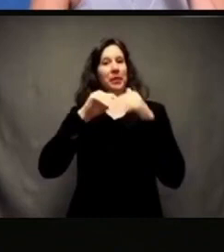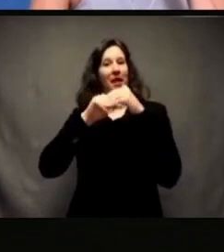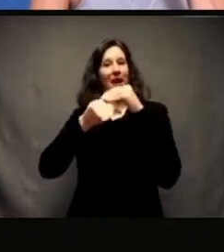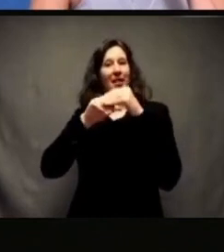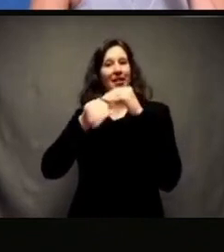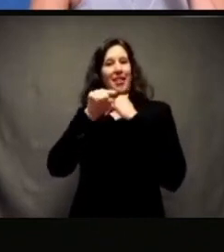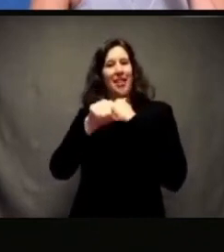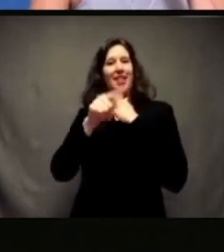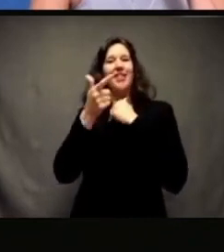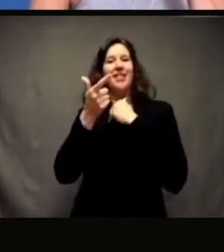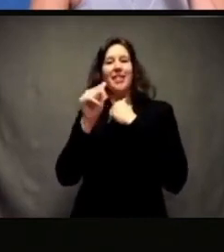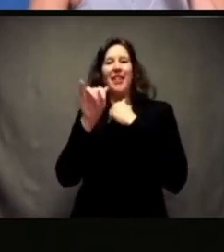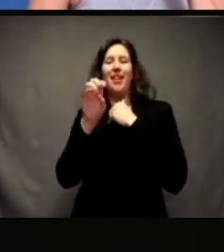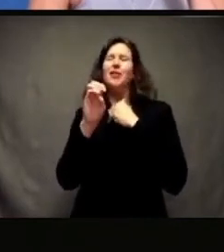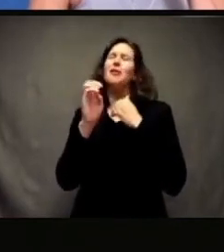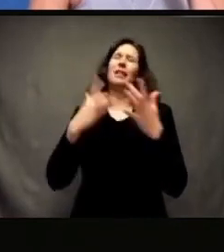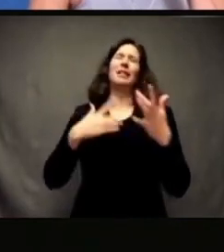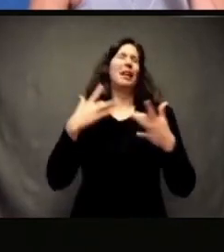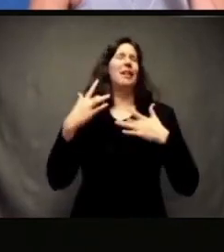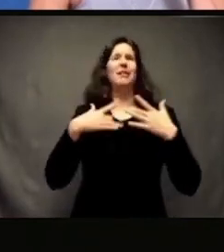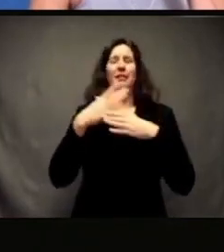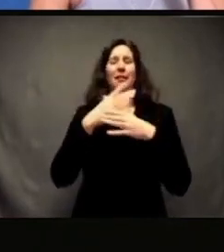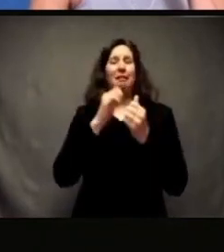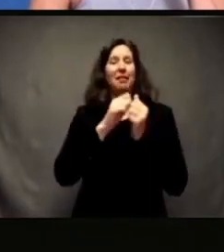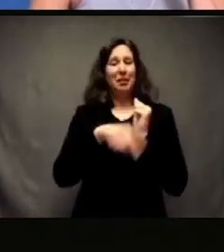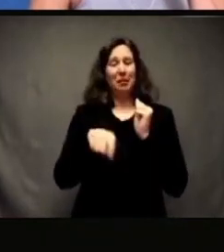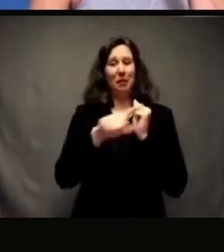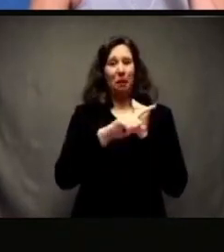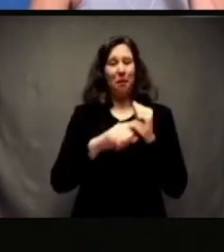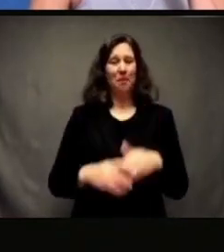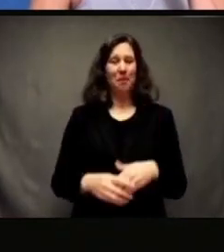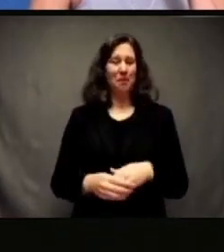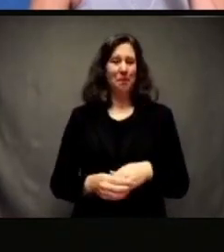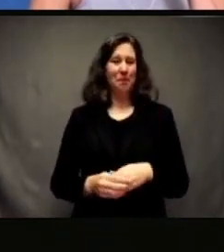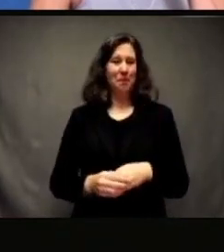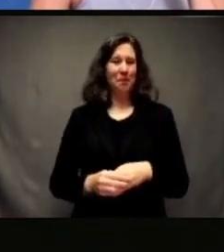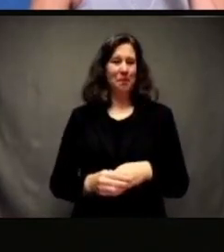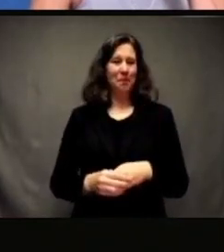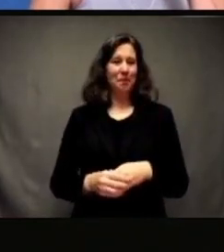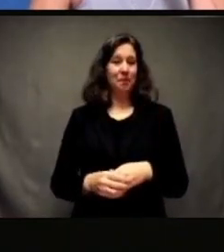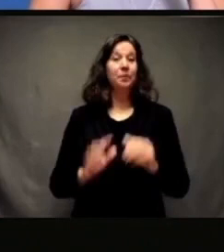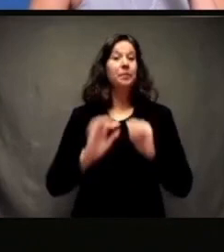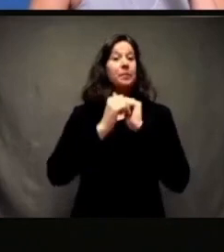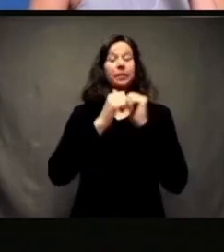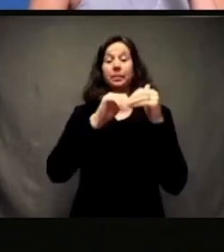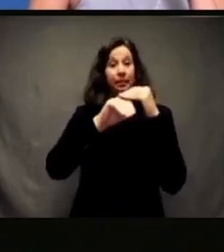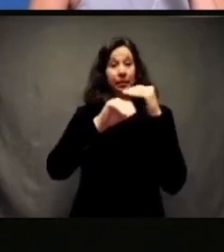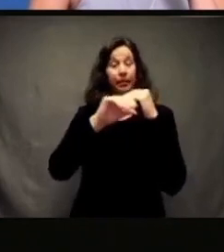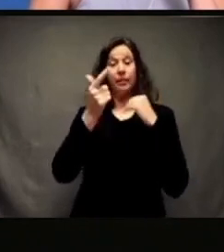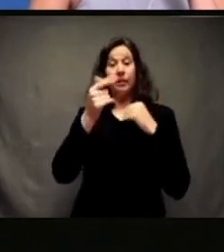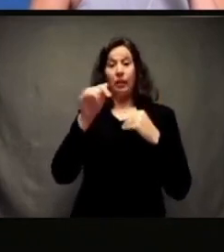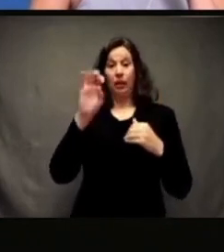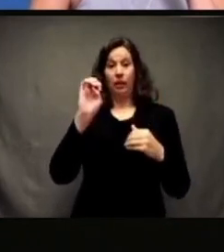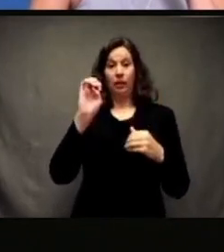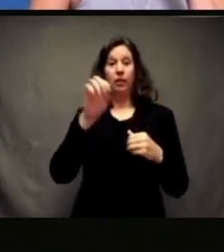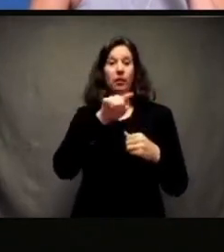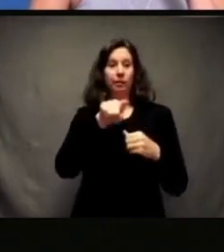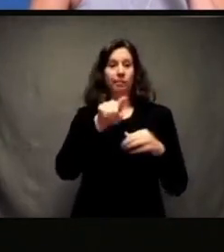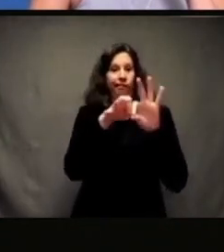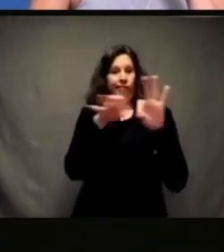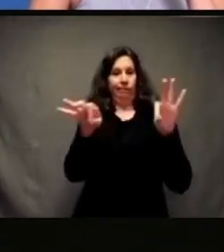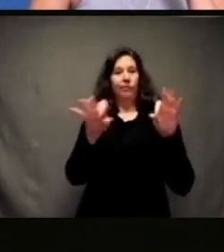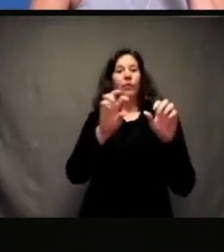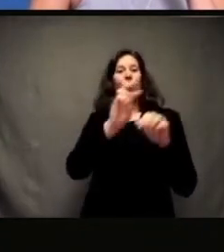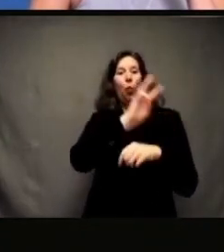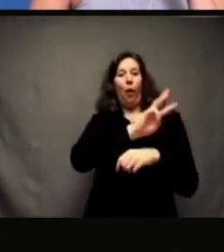this. So we're so excited to be able to share this with you. And the way that you can access this guide is to go to the website